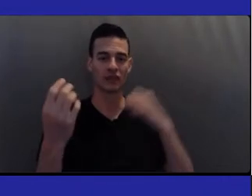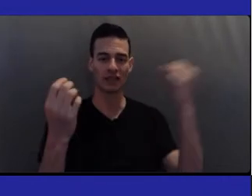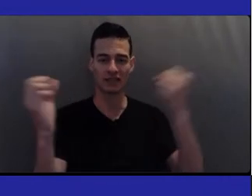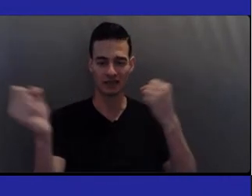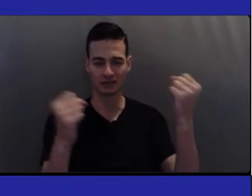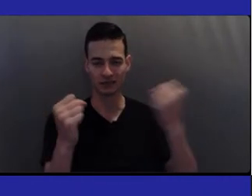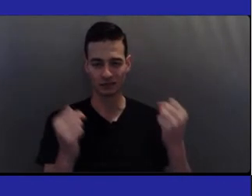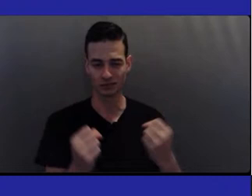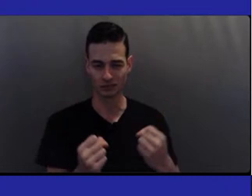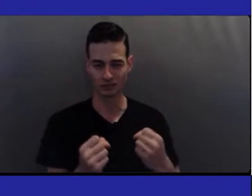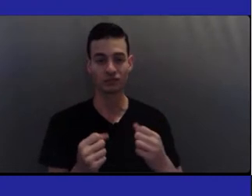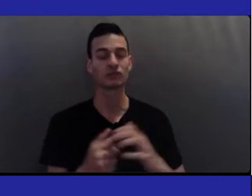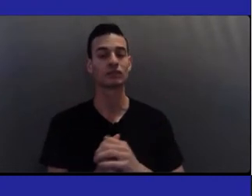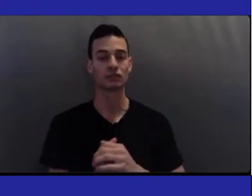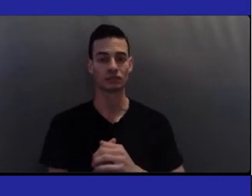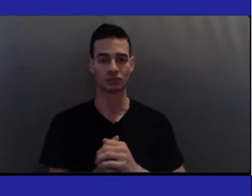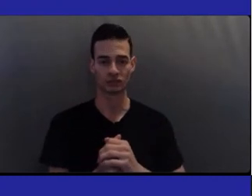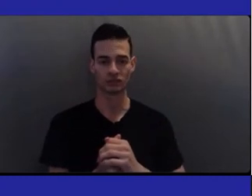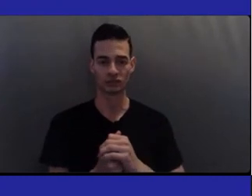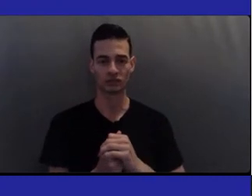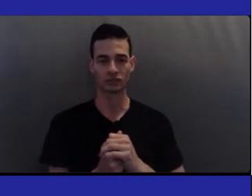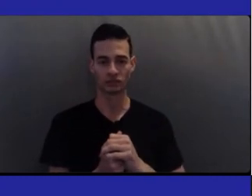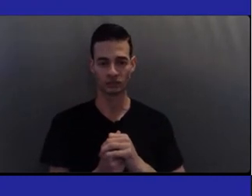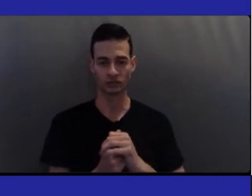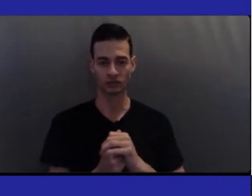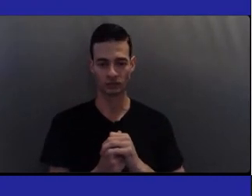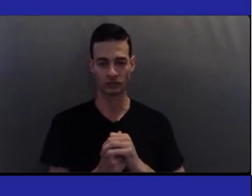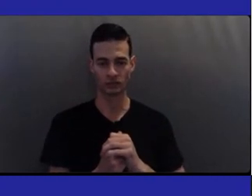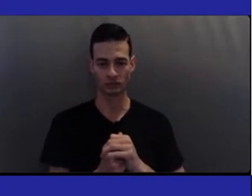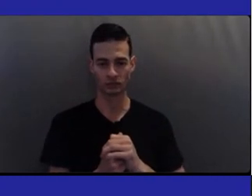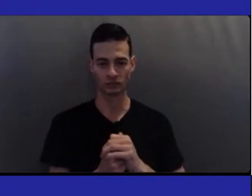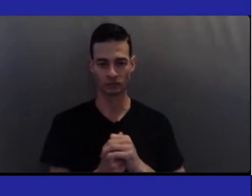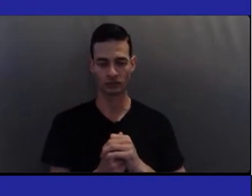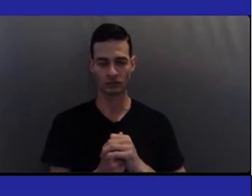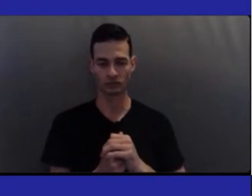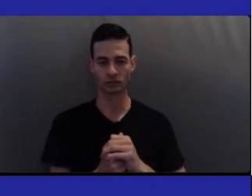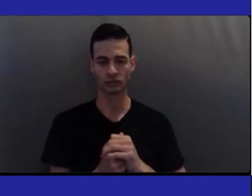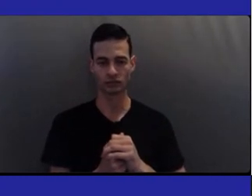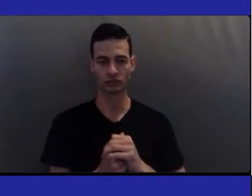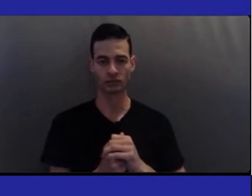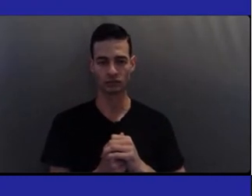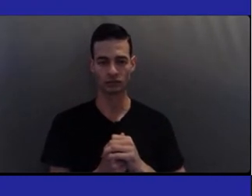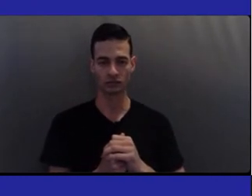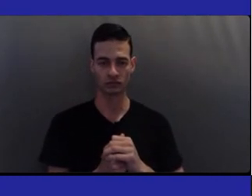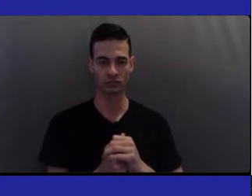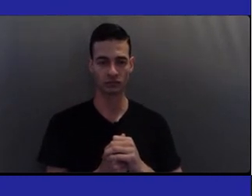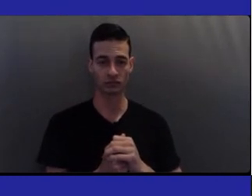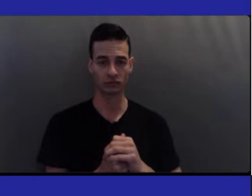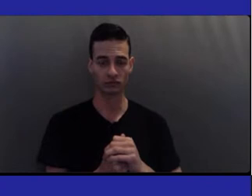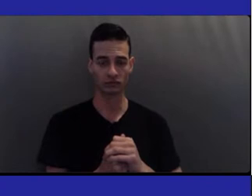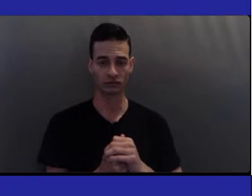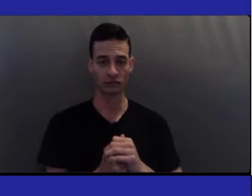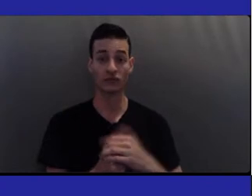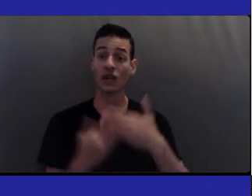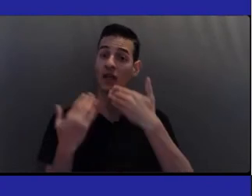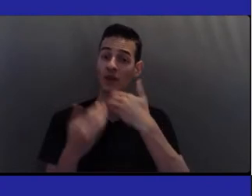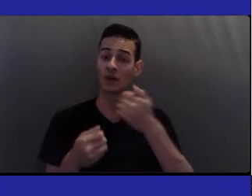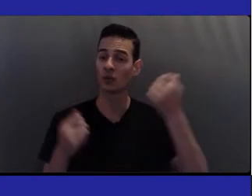Lowe? Yes. Sally Hernandez Piñero? Yes. Jackie Rowe Adams? Yes. And Jose Pagan, yes. Thank you so much. Thank